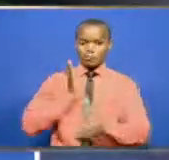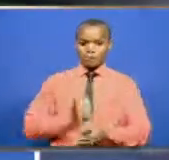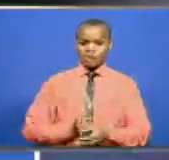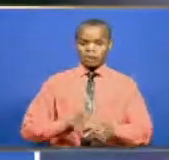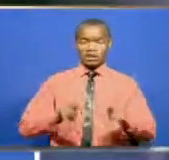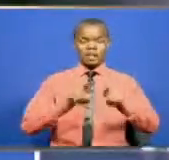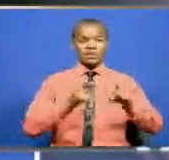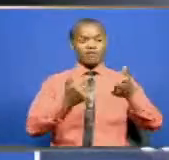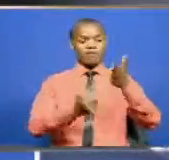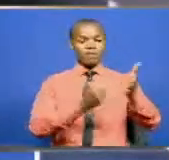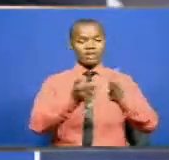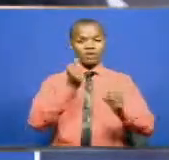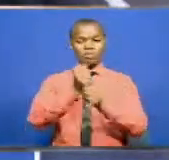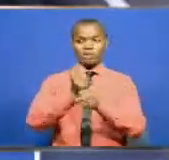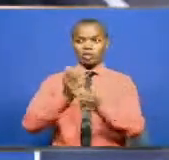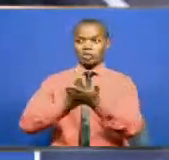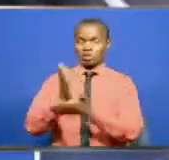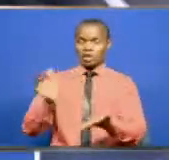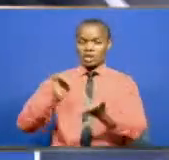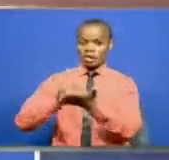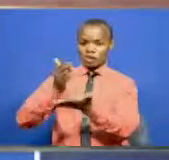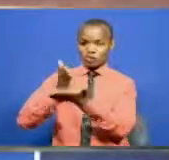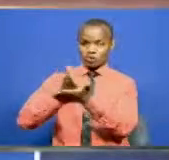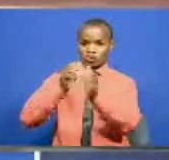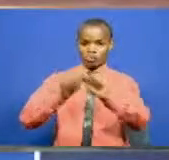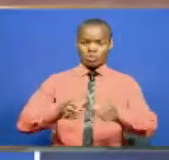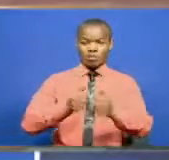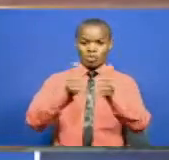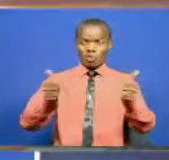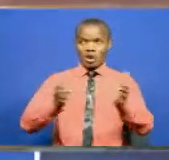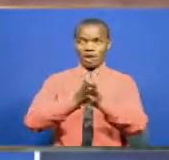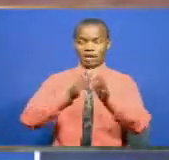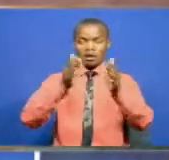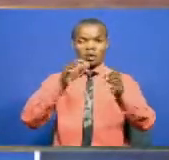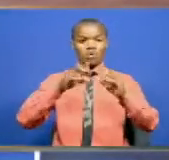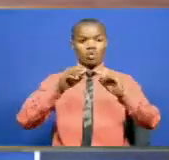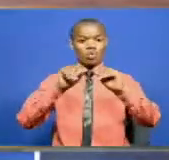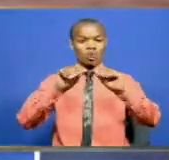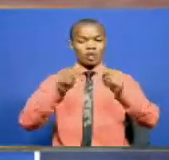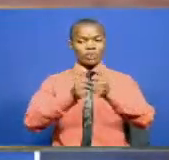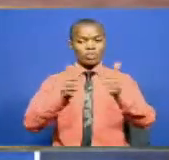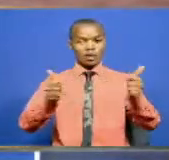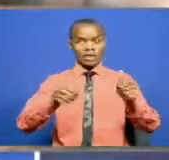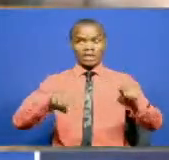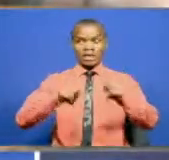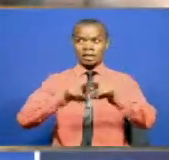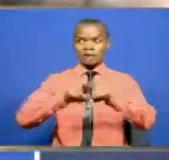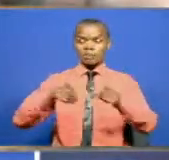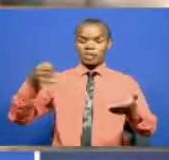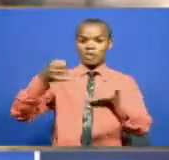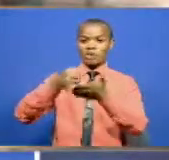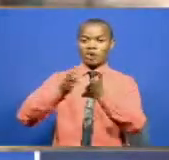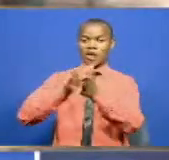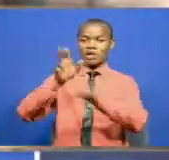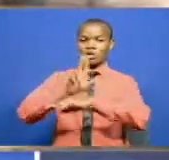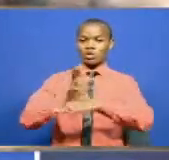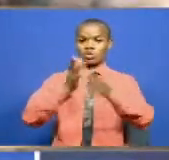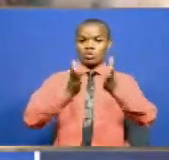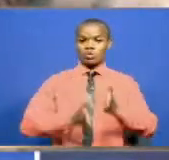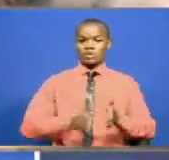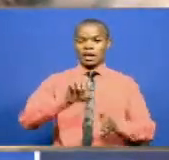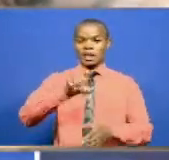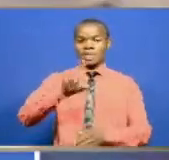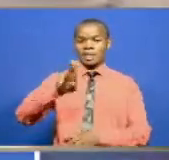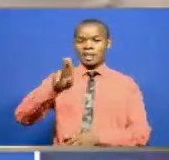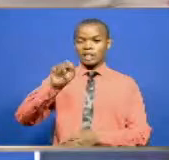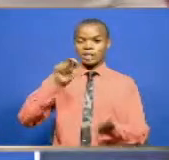to ensure that grains they handle are safe and of acceptable standards. The equipment installed uses the ELISA test method and